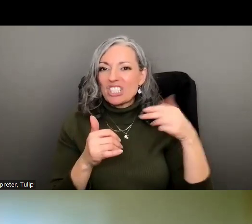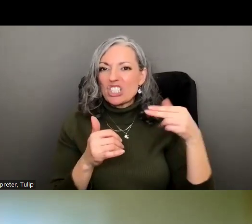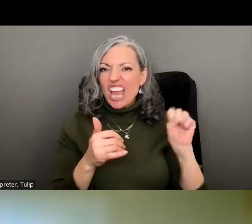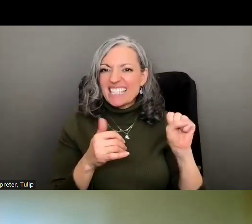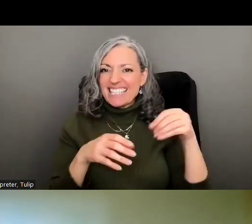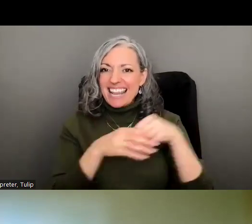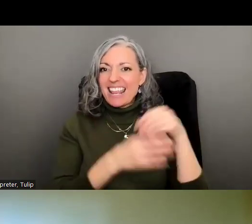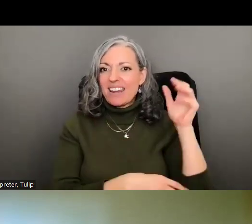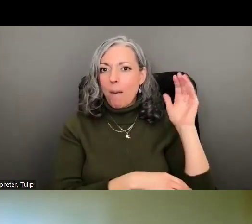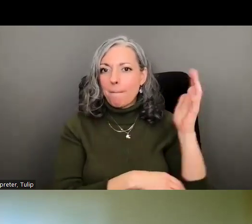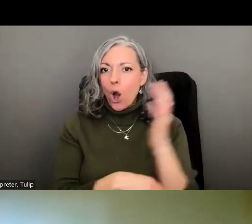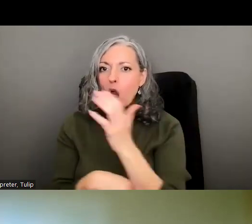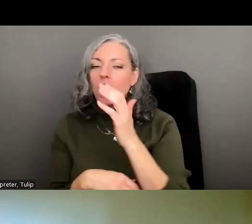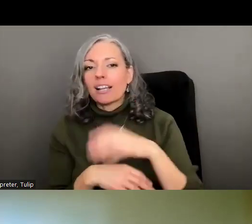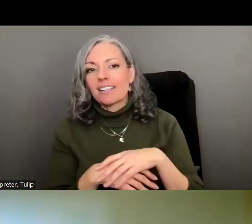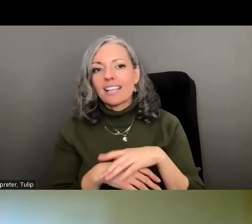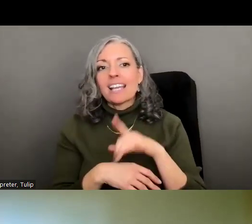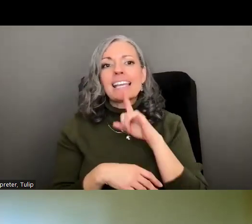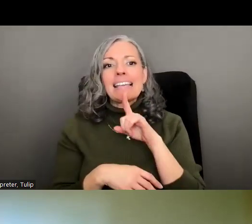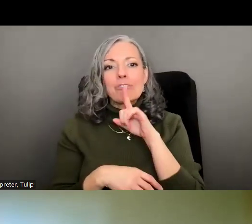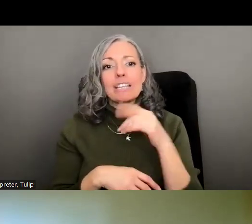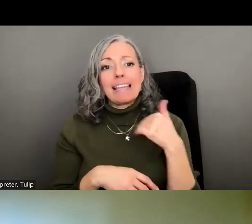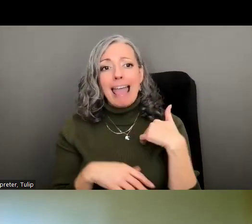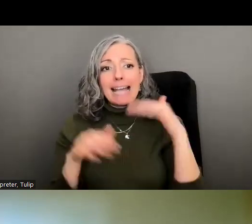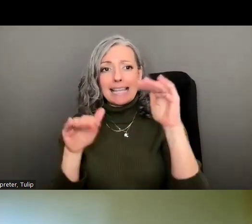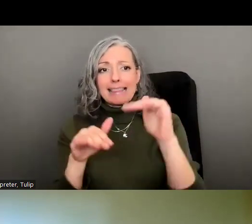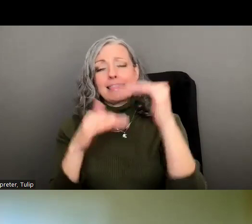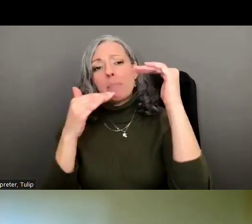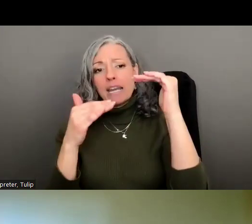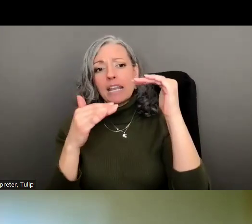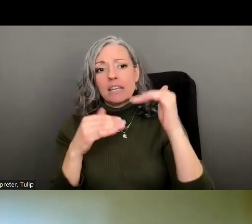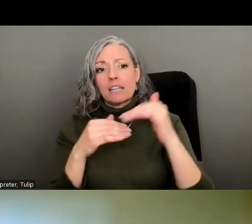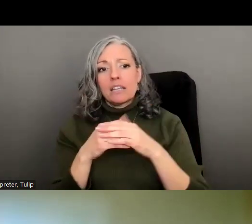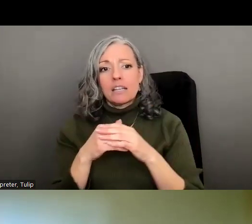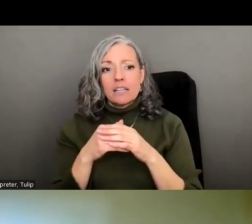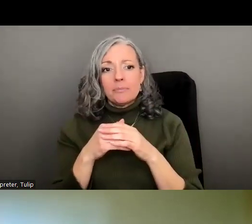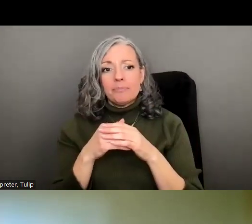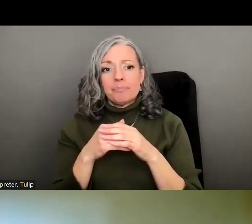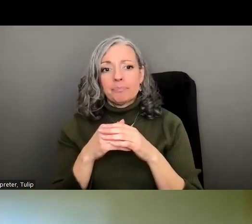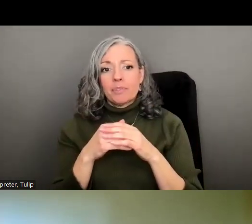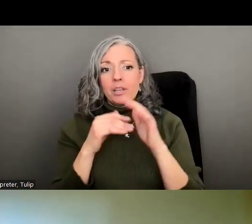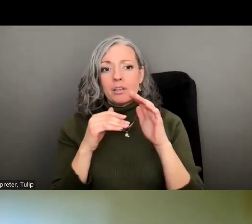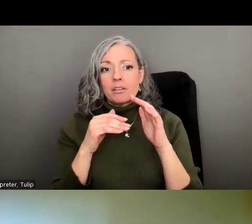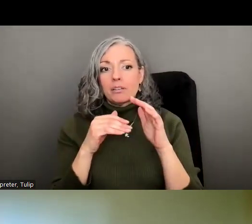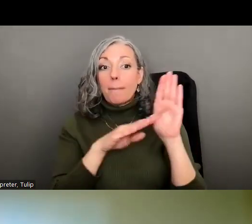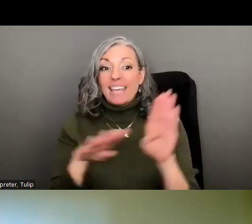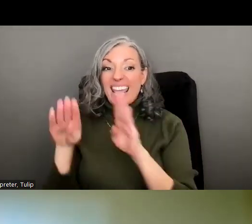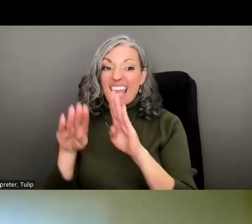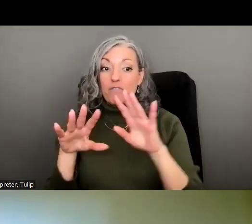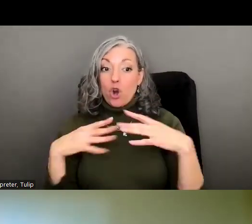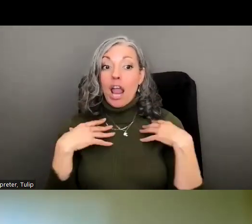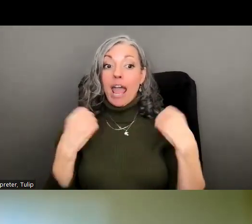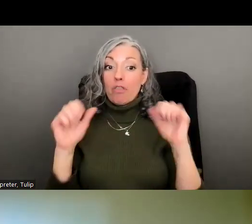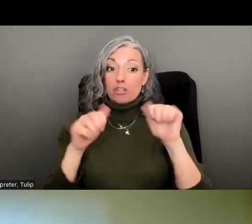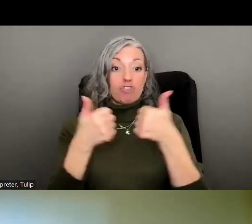has limited work experience and attributed to some behavioral health challenges that he prefers to keep private. He has no